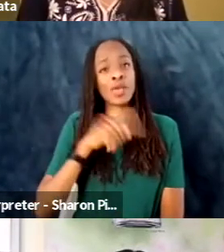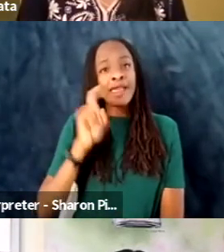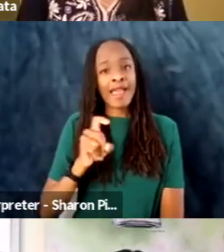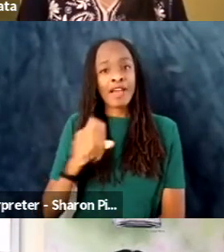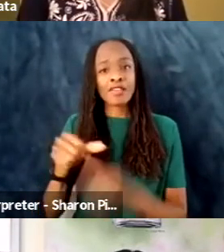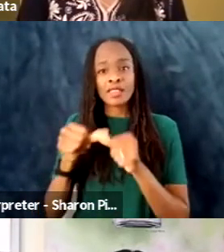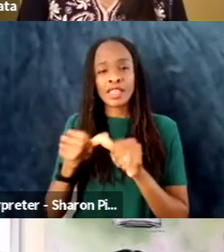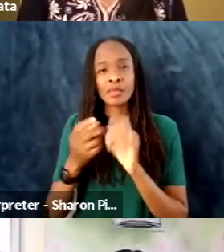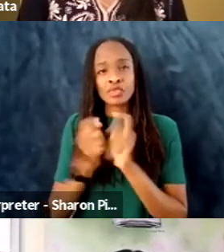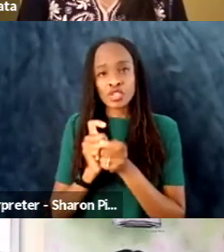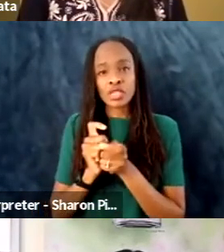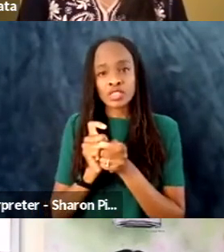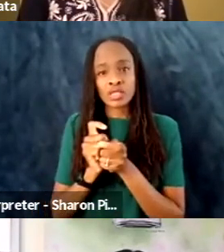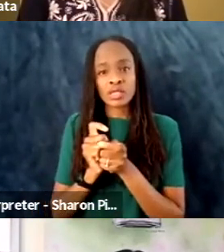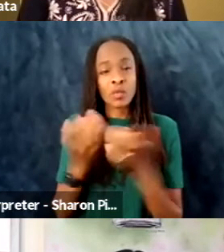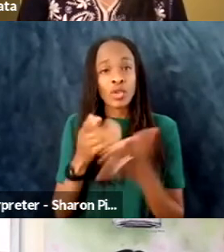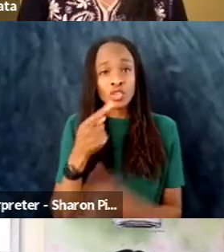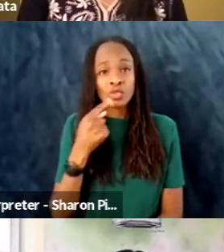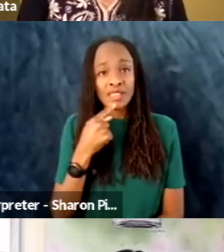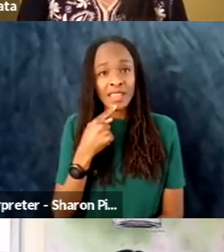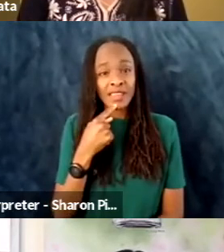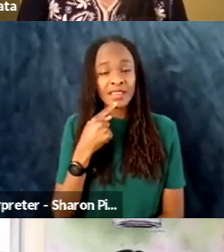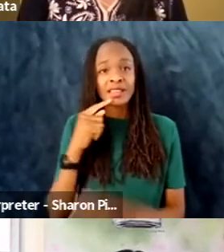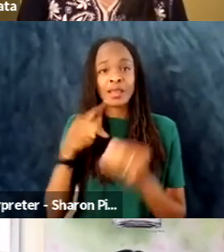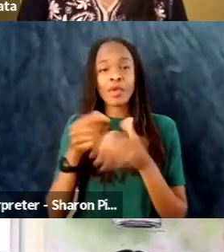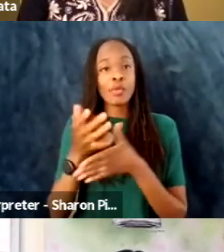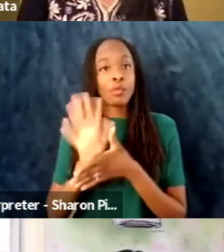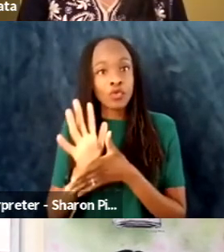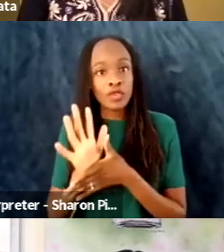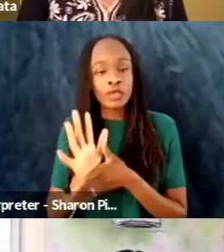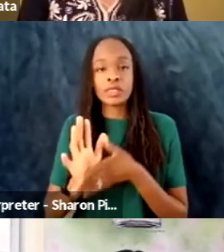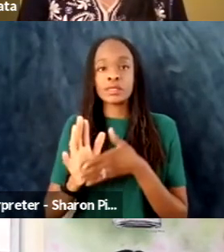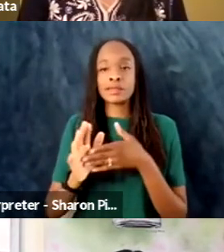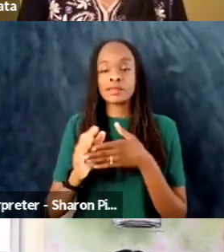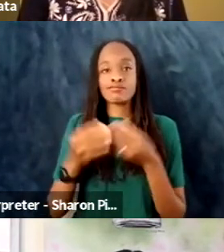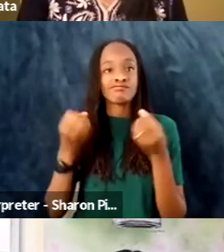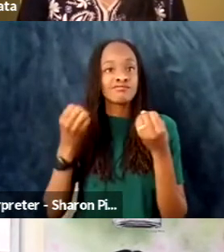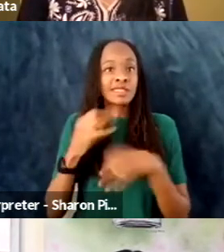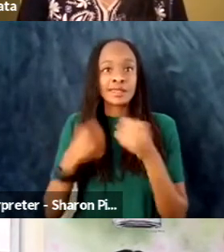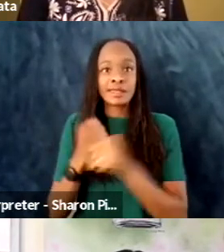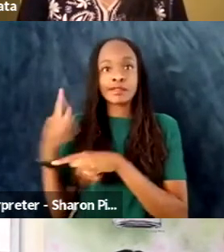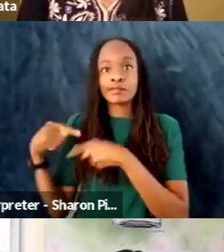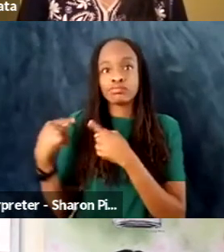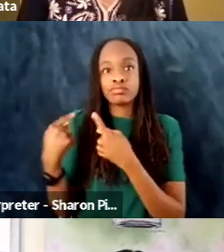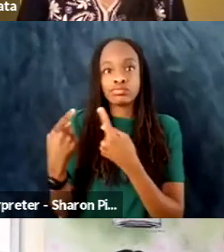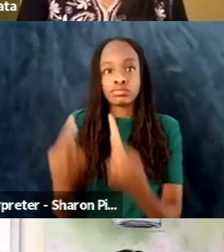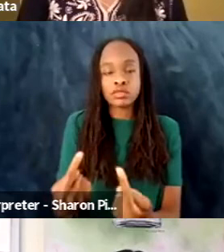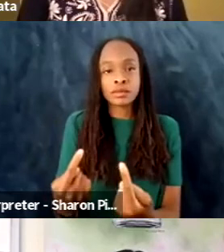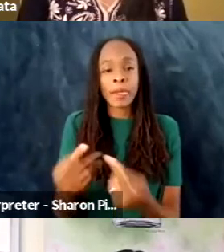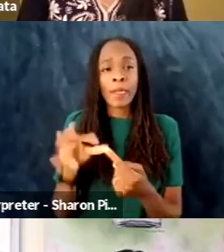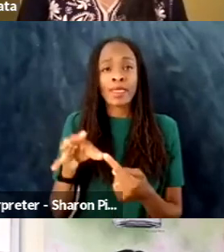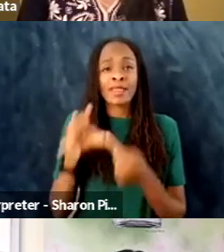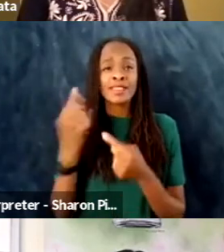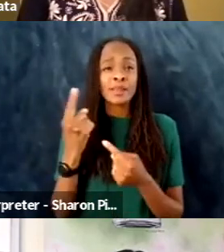social traits, as you rightly mentioned about movies, the way it has been. And unless somebody breaks